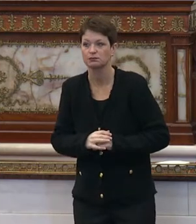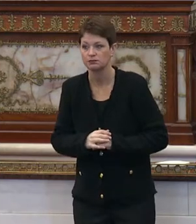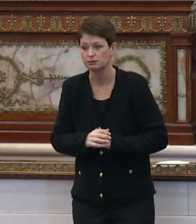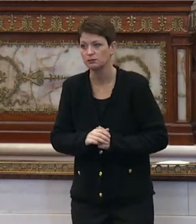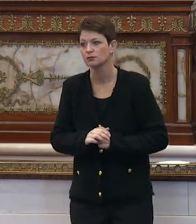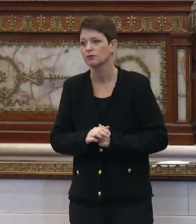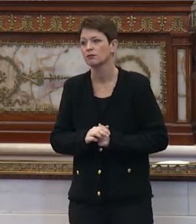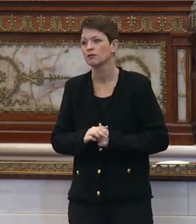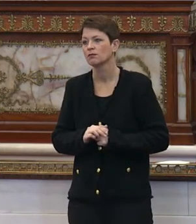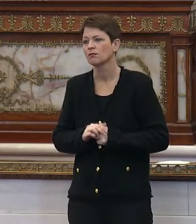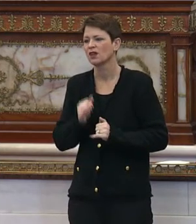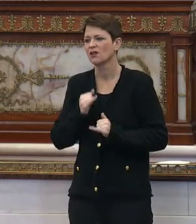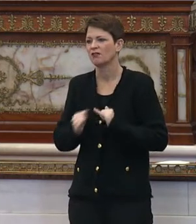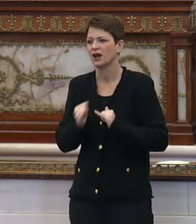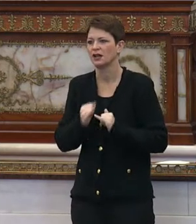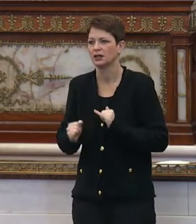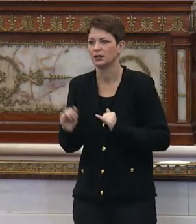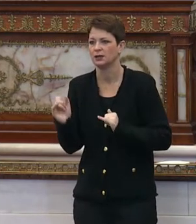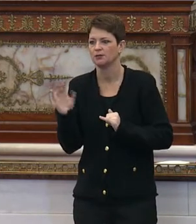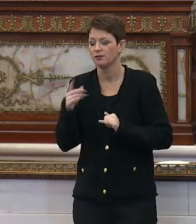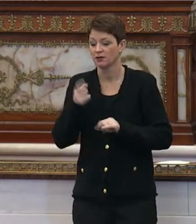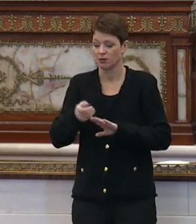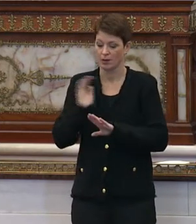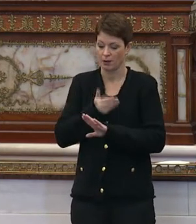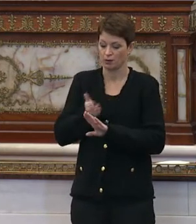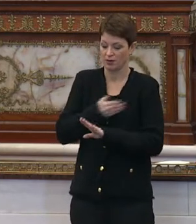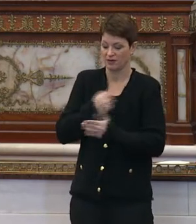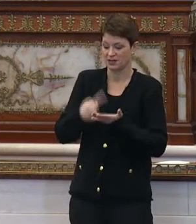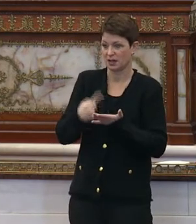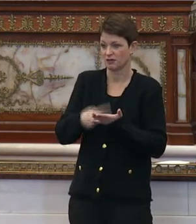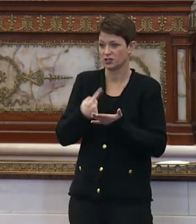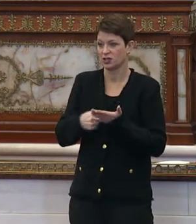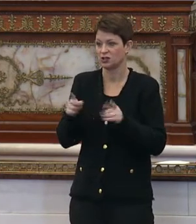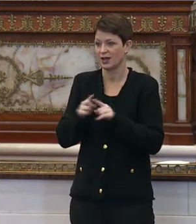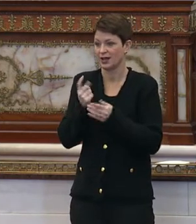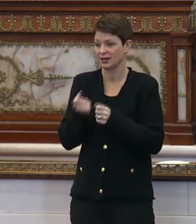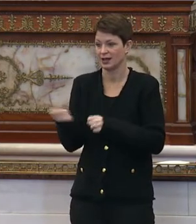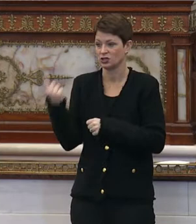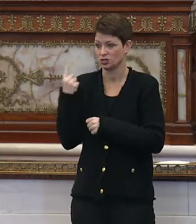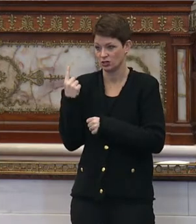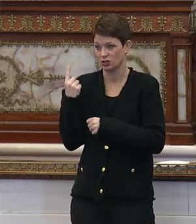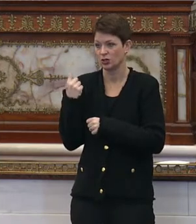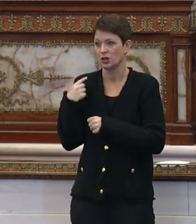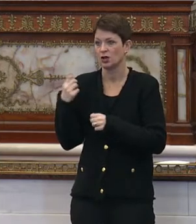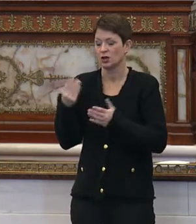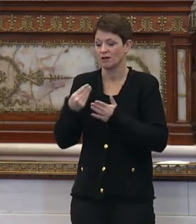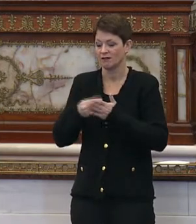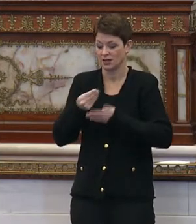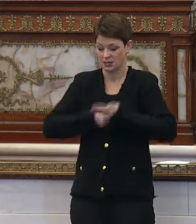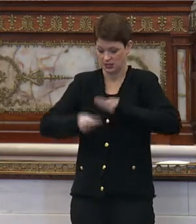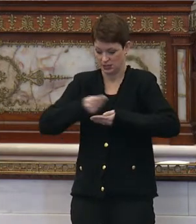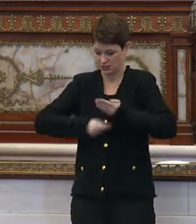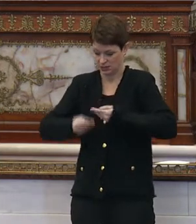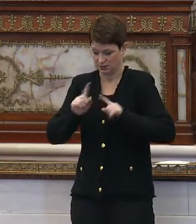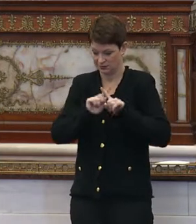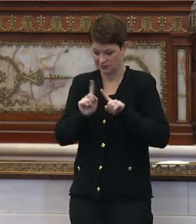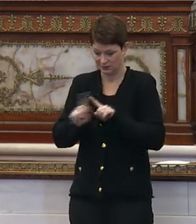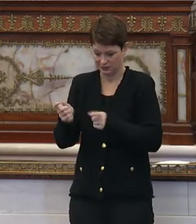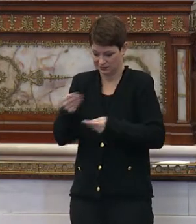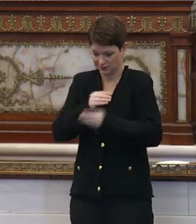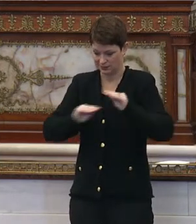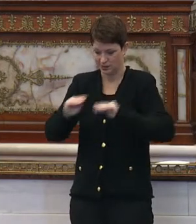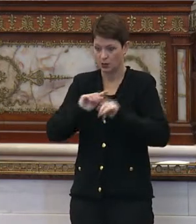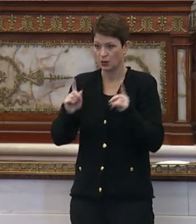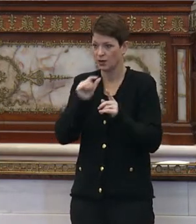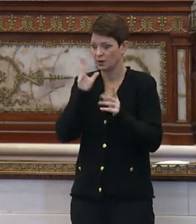And then finally, and from our previous conversations and also, you know, last year, which where we did a lot of refundings, my understanding is that we don't anticipate a